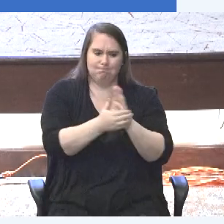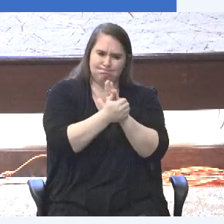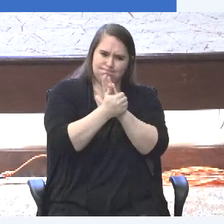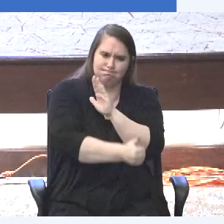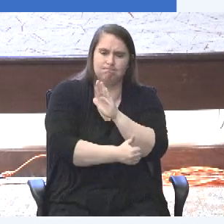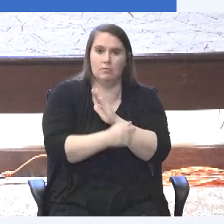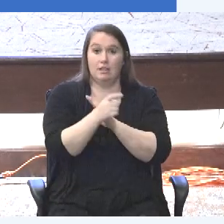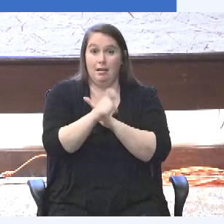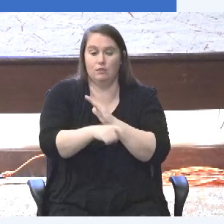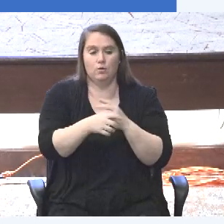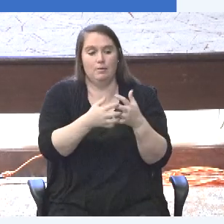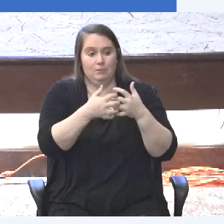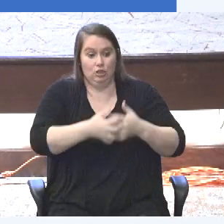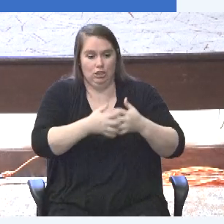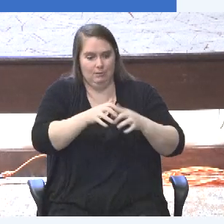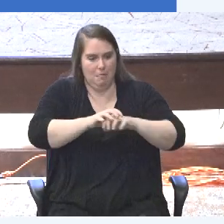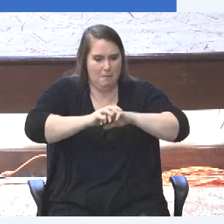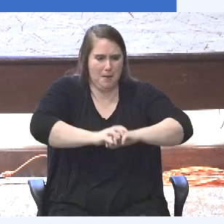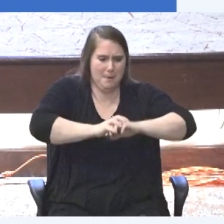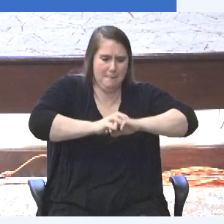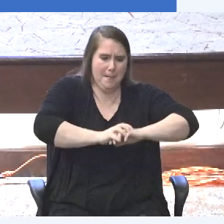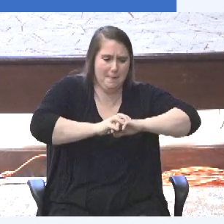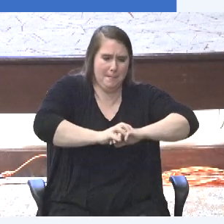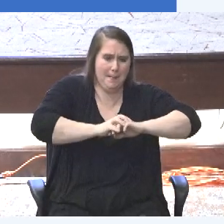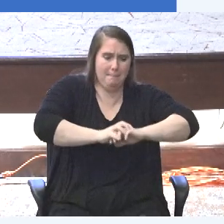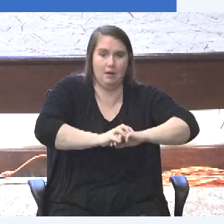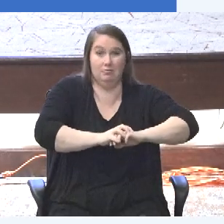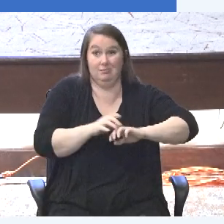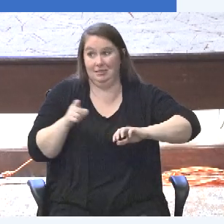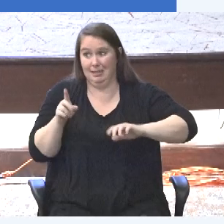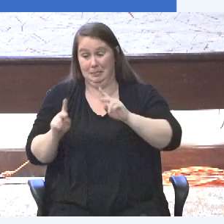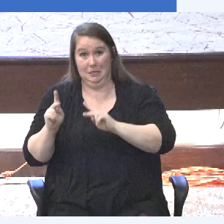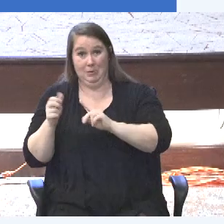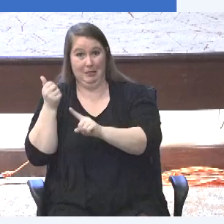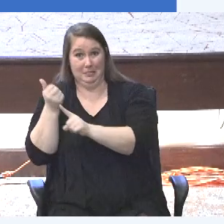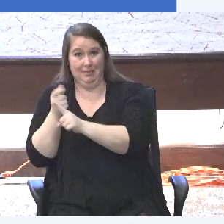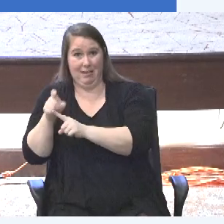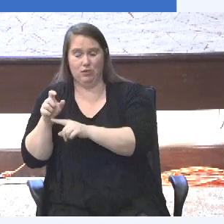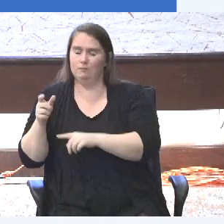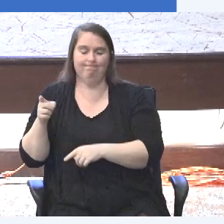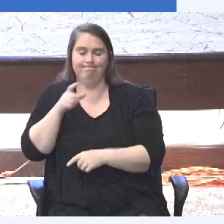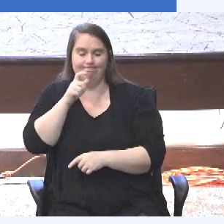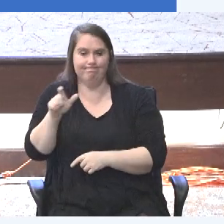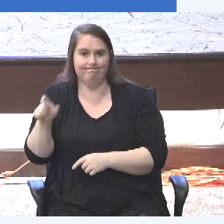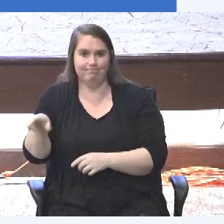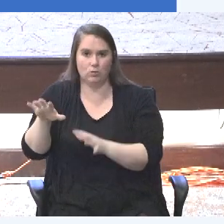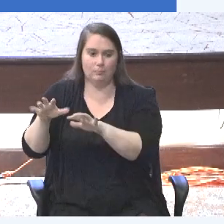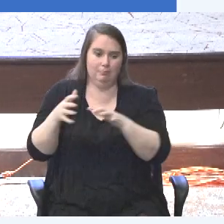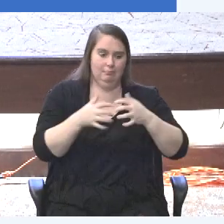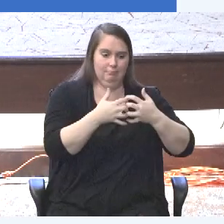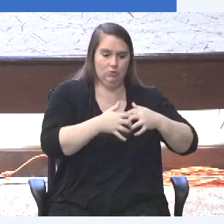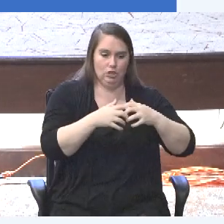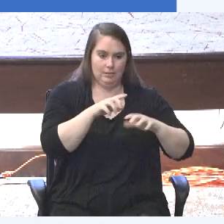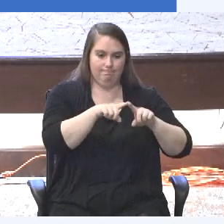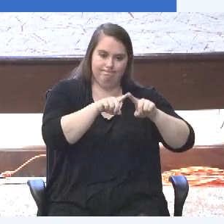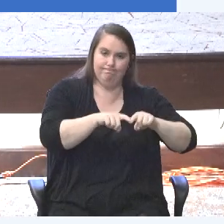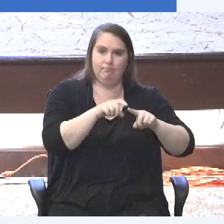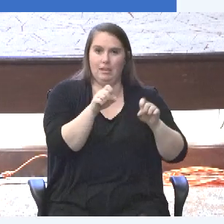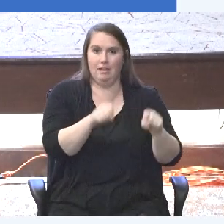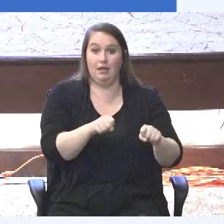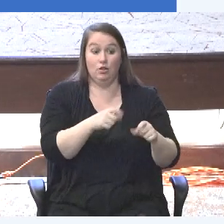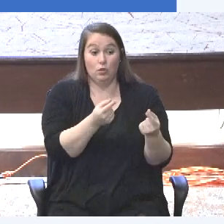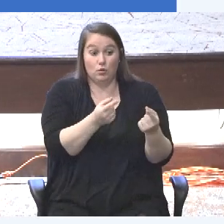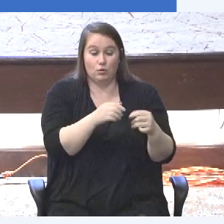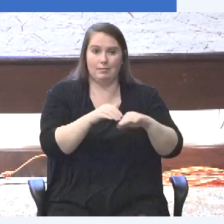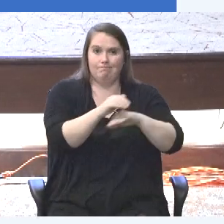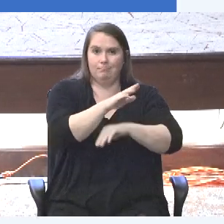have already yielded 4 significant results, with 4 people having spontaneous return of pulses prior to arrival to the hospital. So these